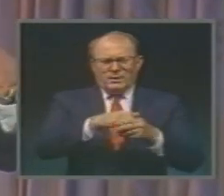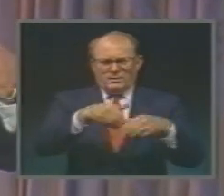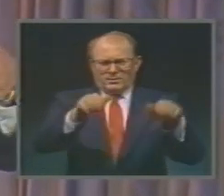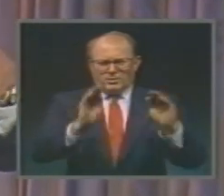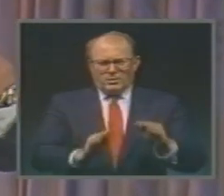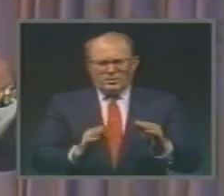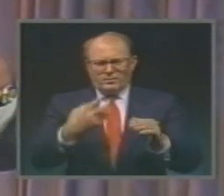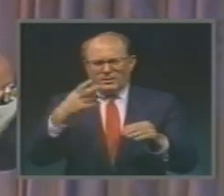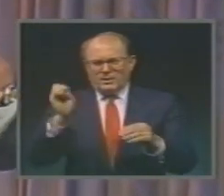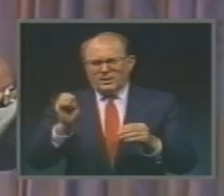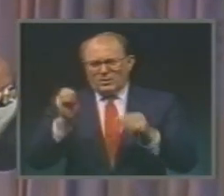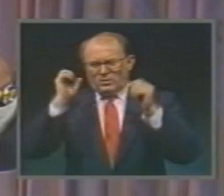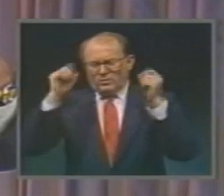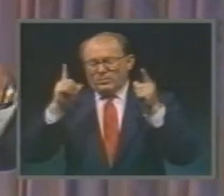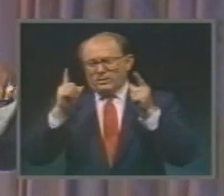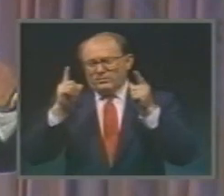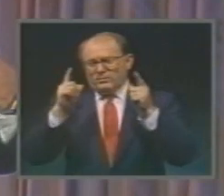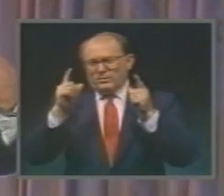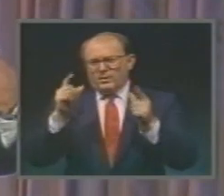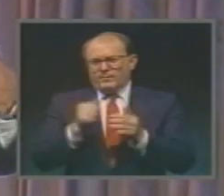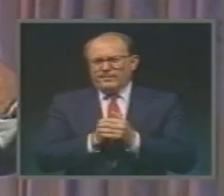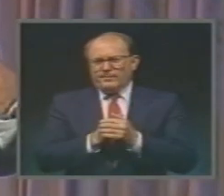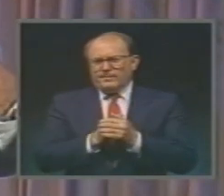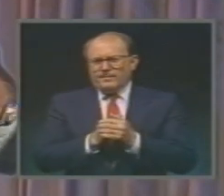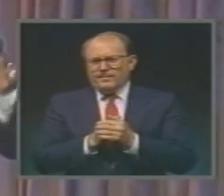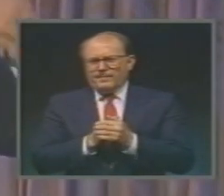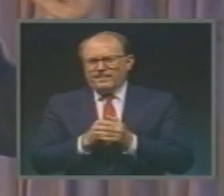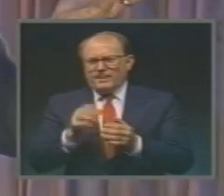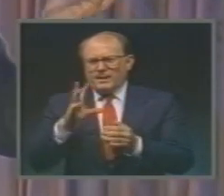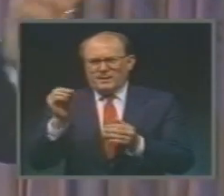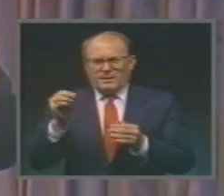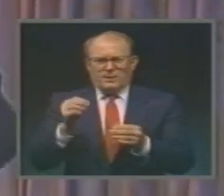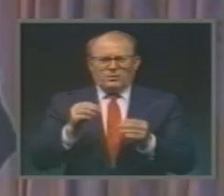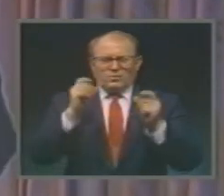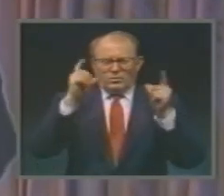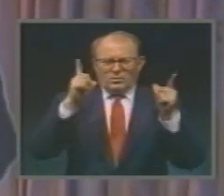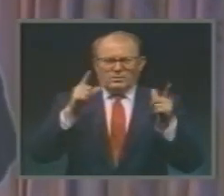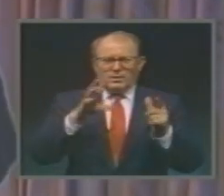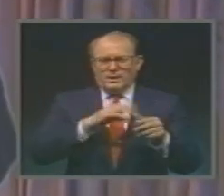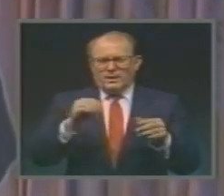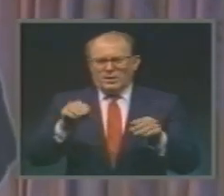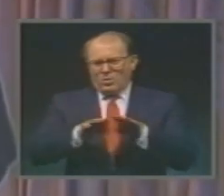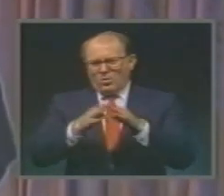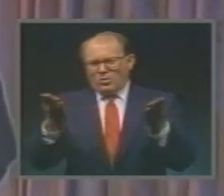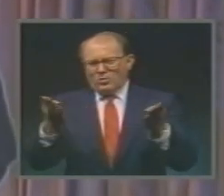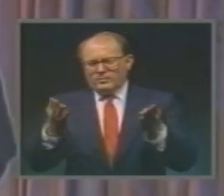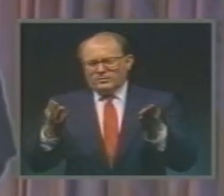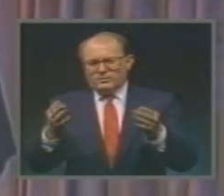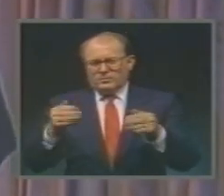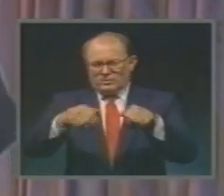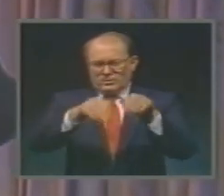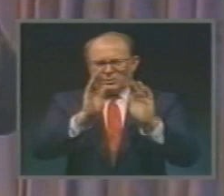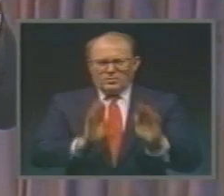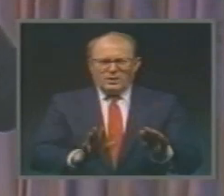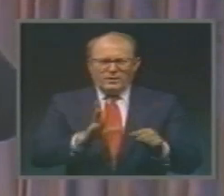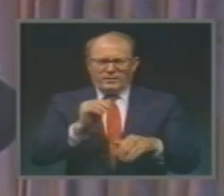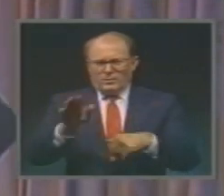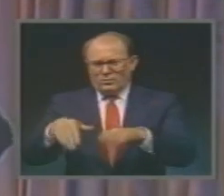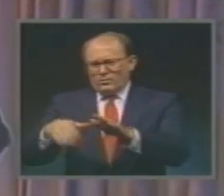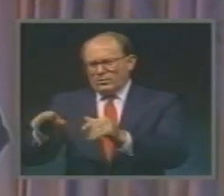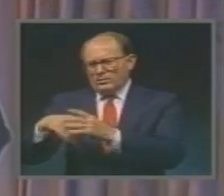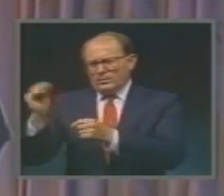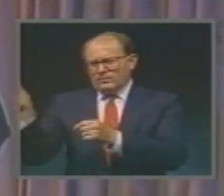he recovered, or he was resuscitated, and he got up and rolled away the stone from the entrance and walked